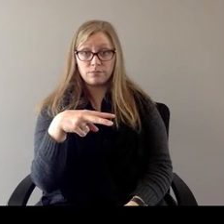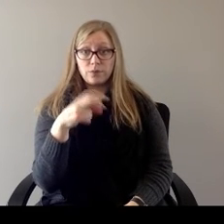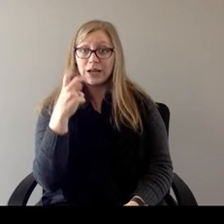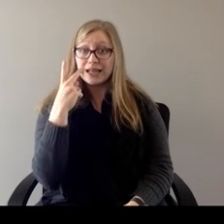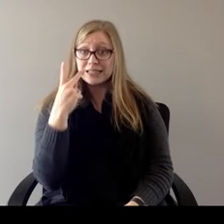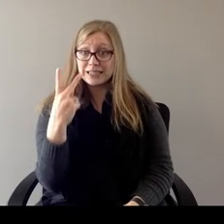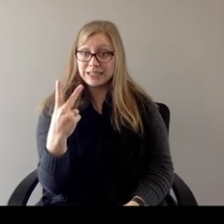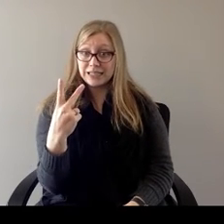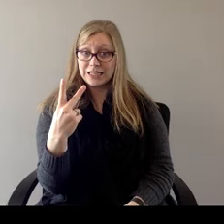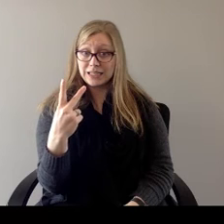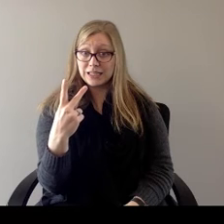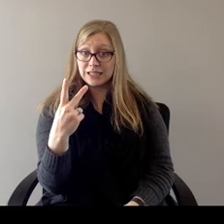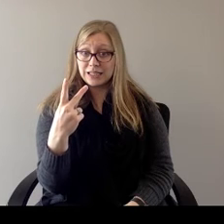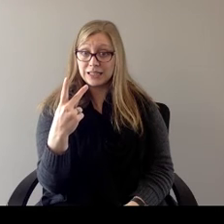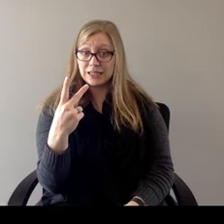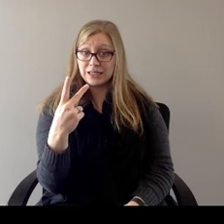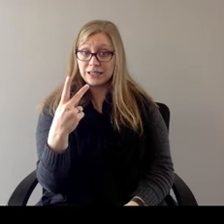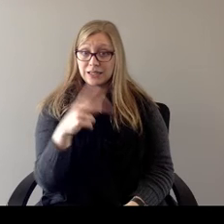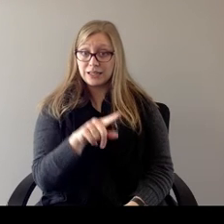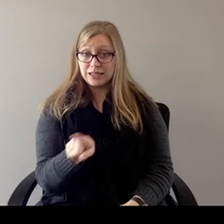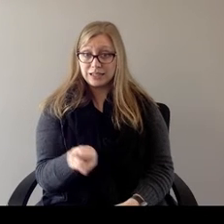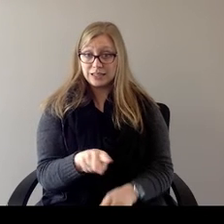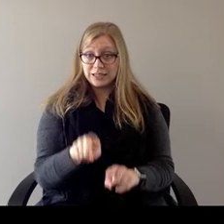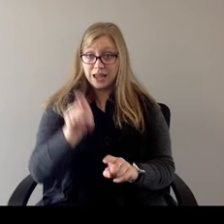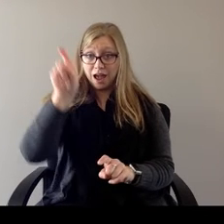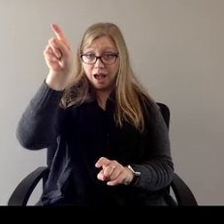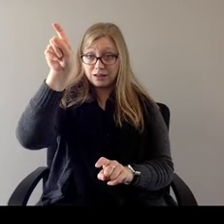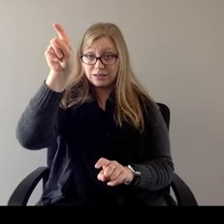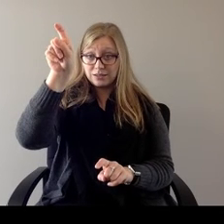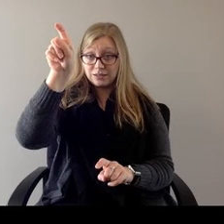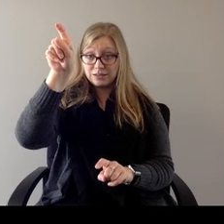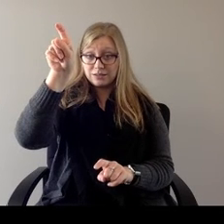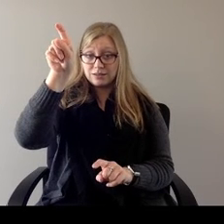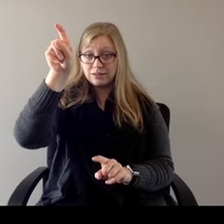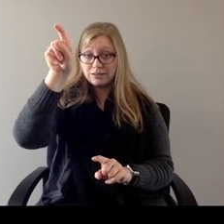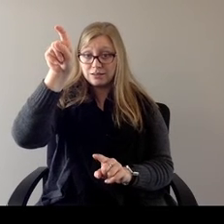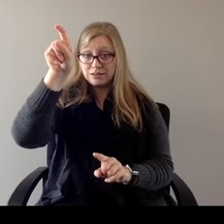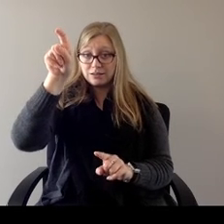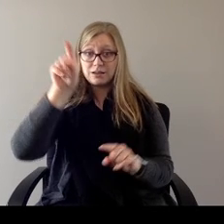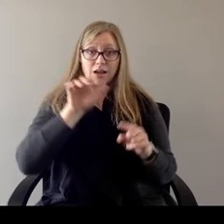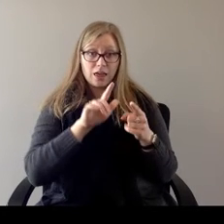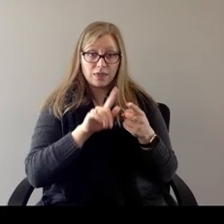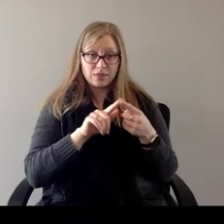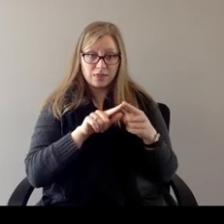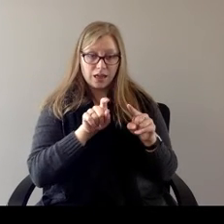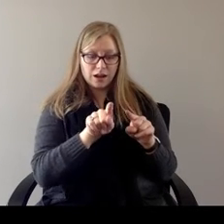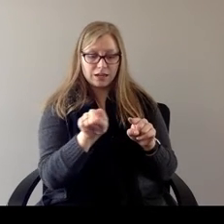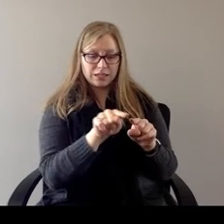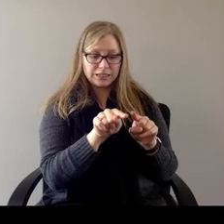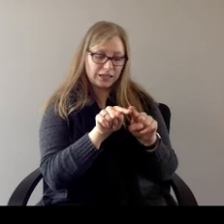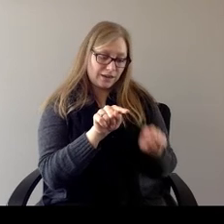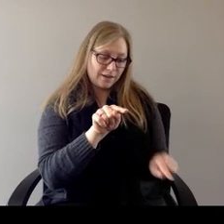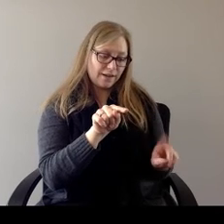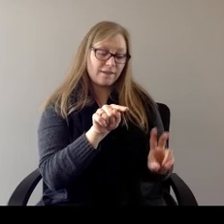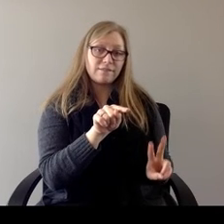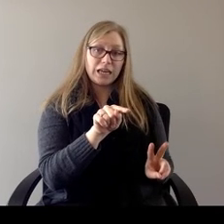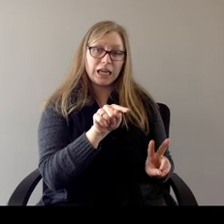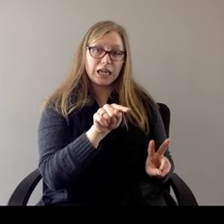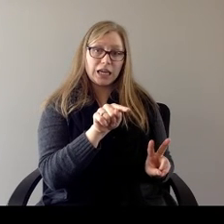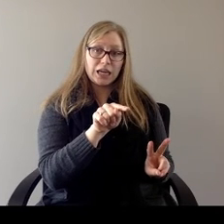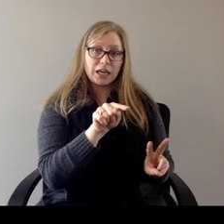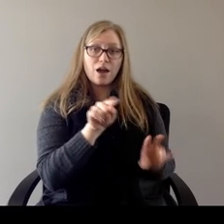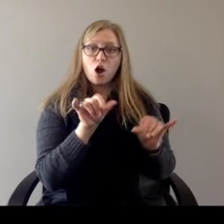side, angle, and so I'm going to have ZX and ZV. So we're going to